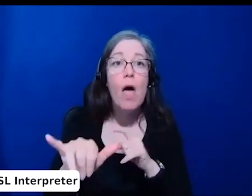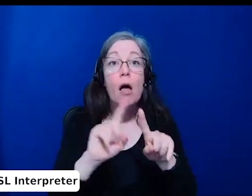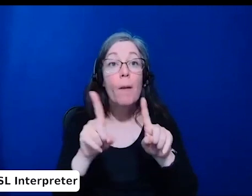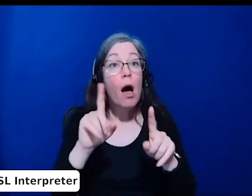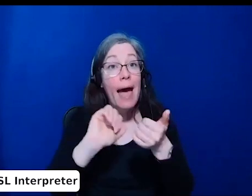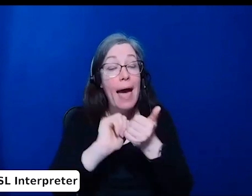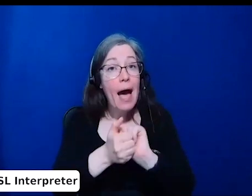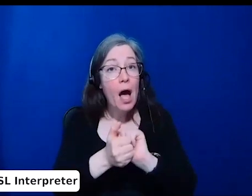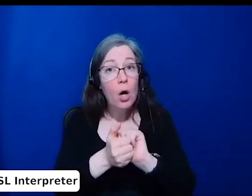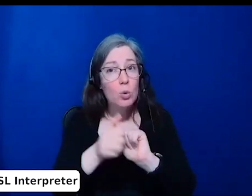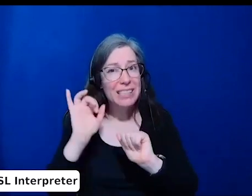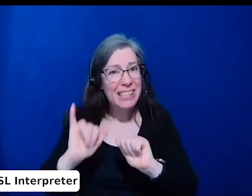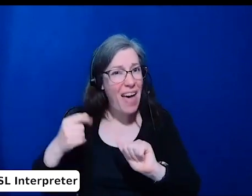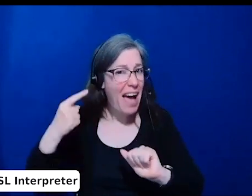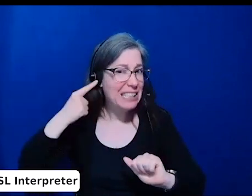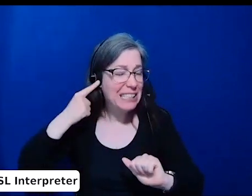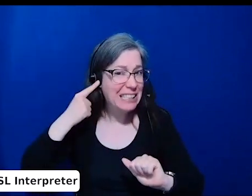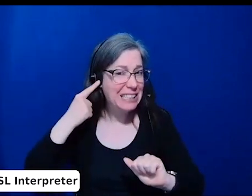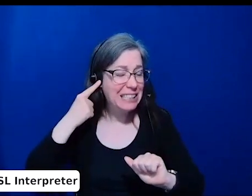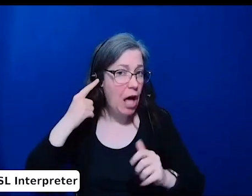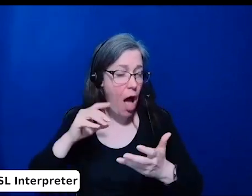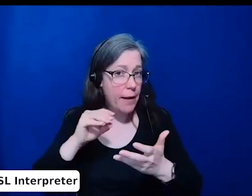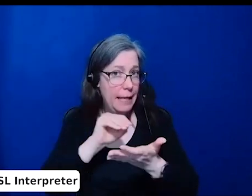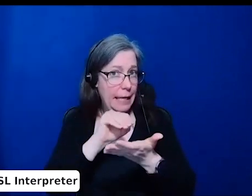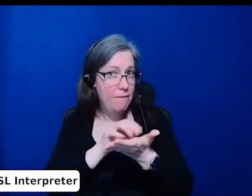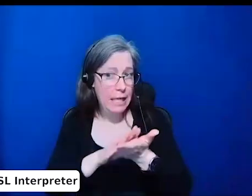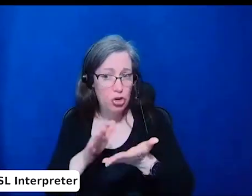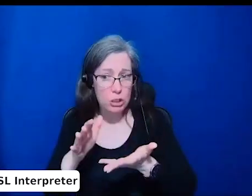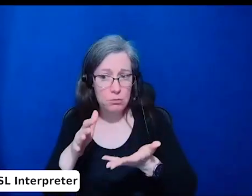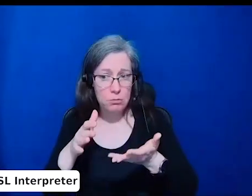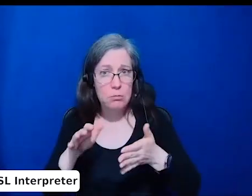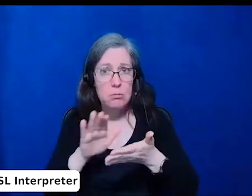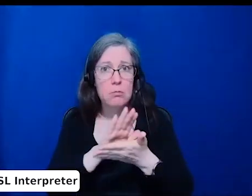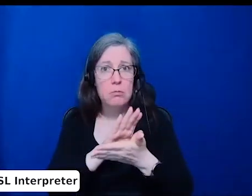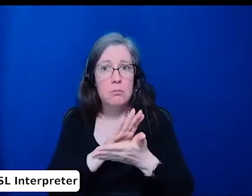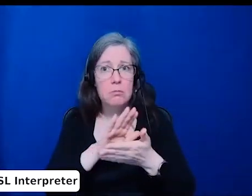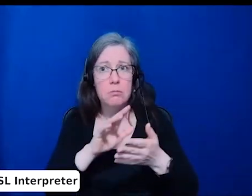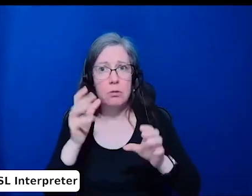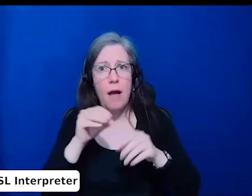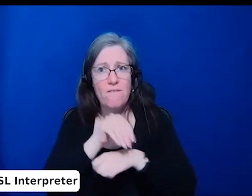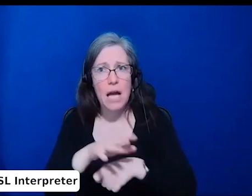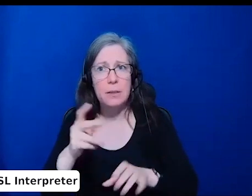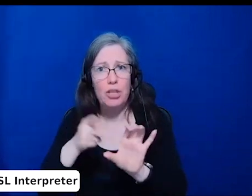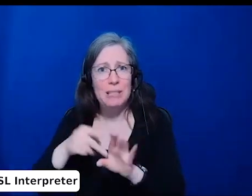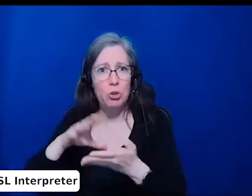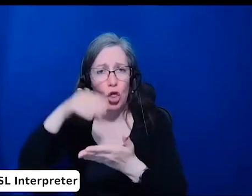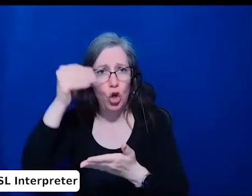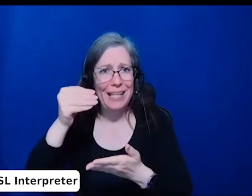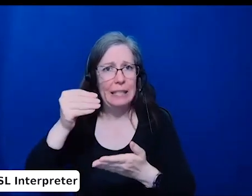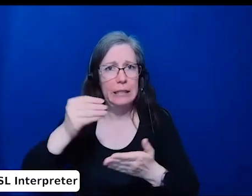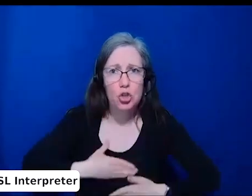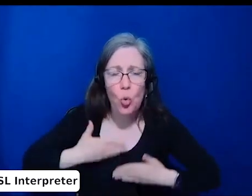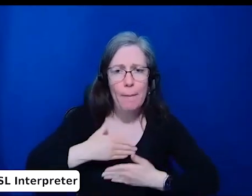and how will they explore astronomy? How does this type of data representation affect people's interactions with astronomy